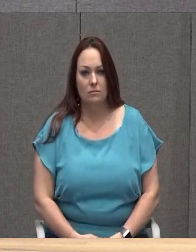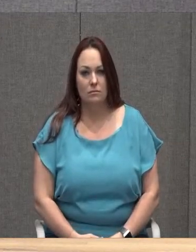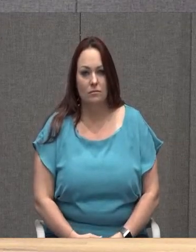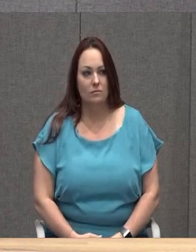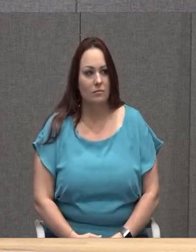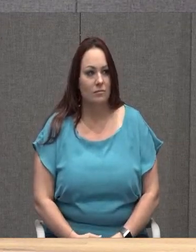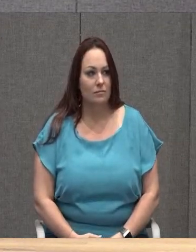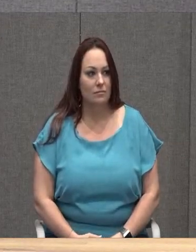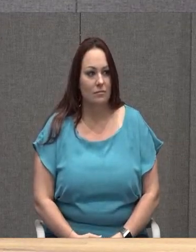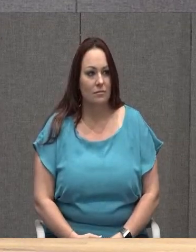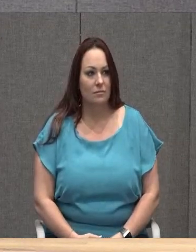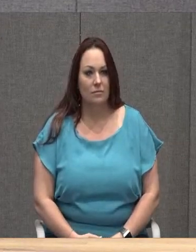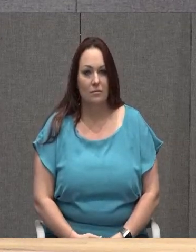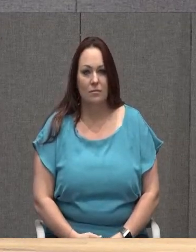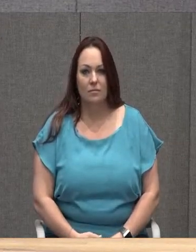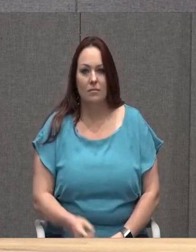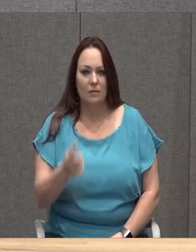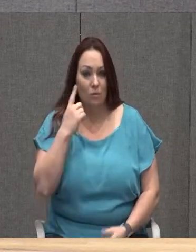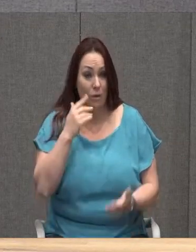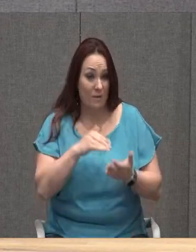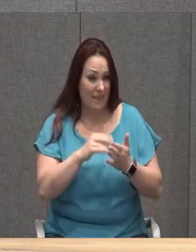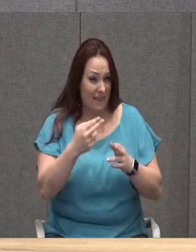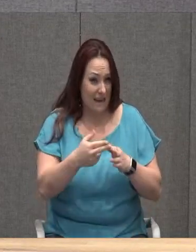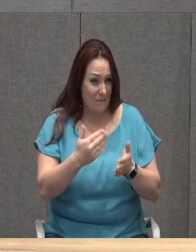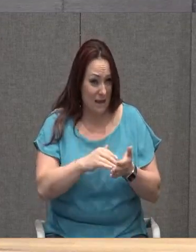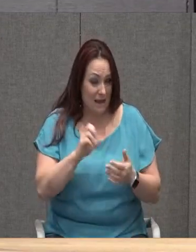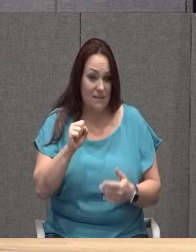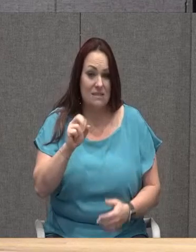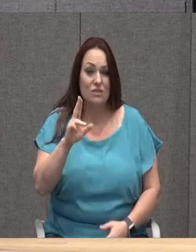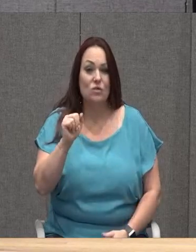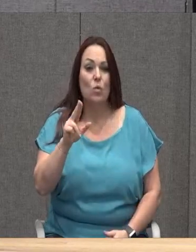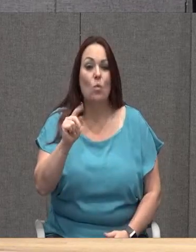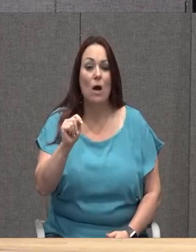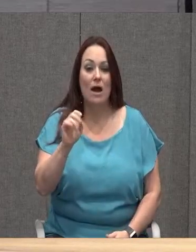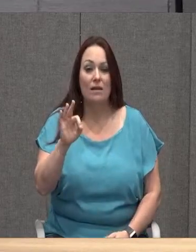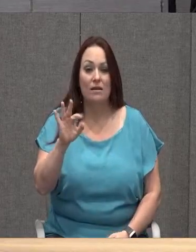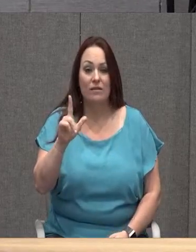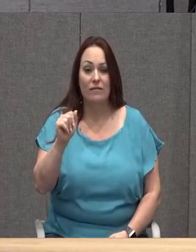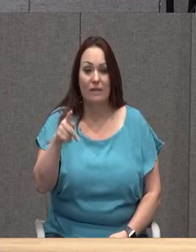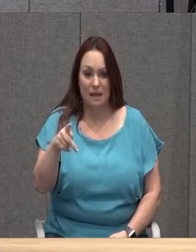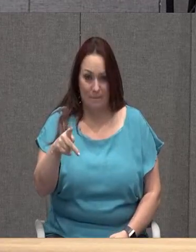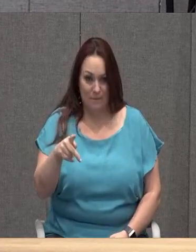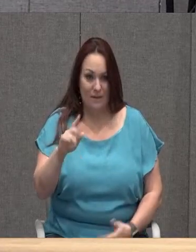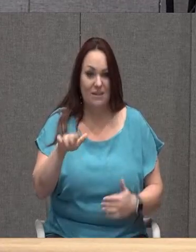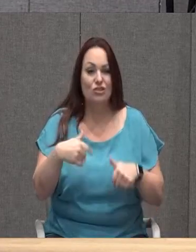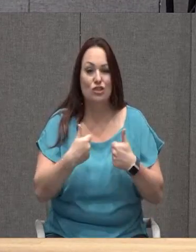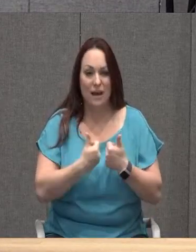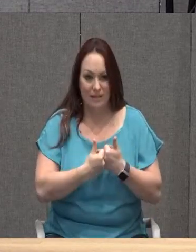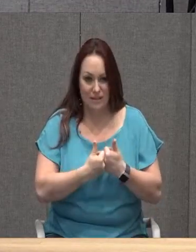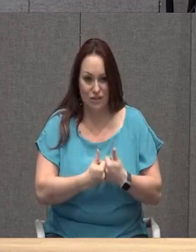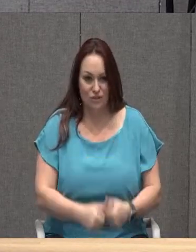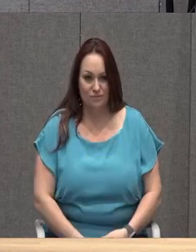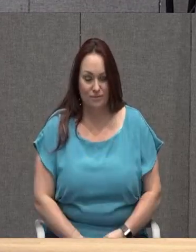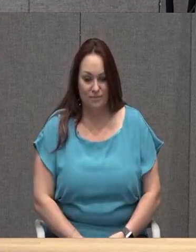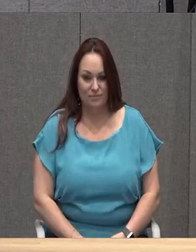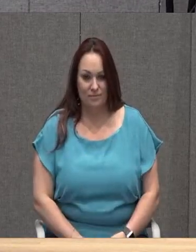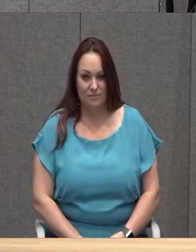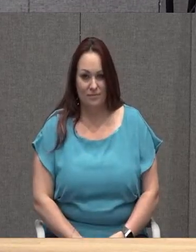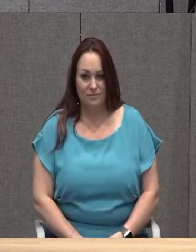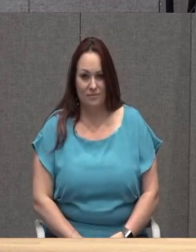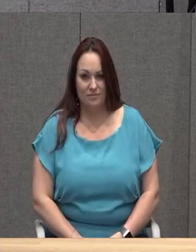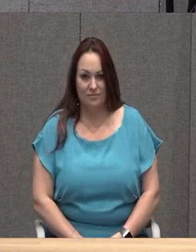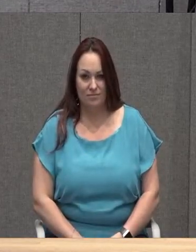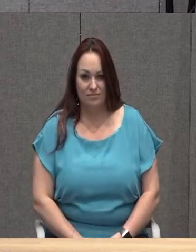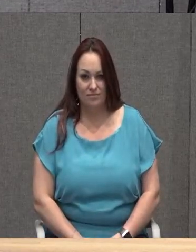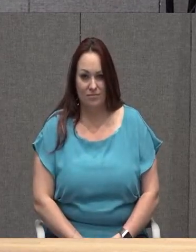sorry. Squat flip challenge. Squat flip. ¿Y qué vamos a hacer? Vamos a estar en una posición de sentadillas.